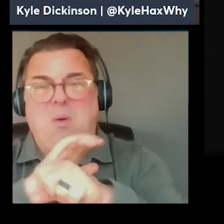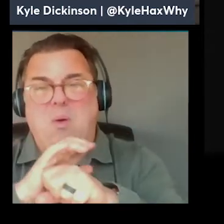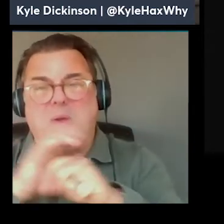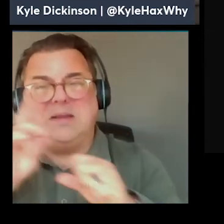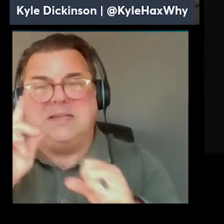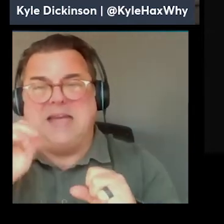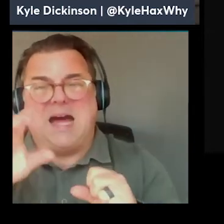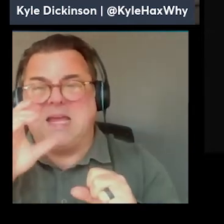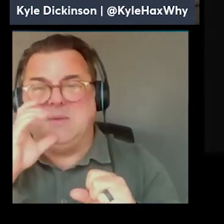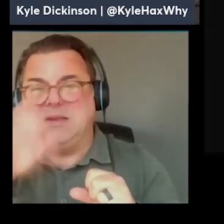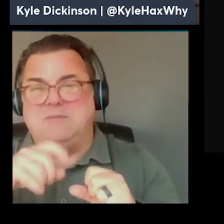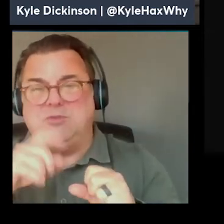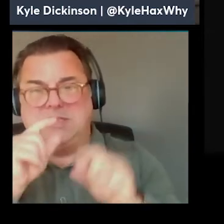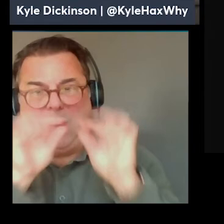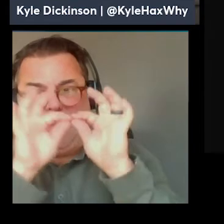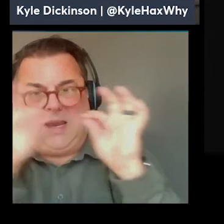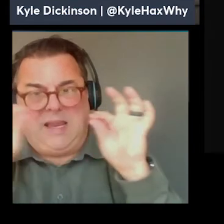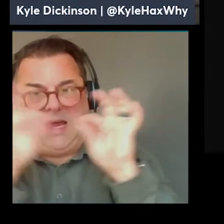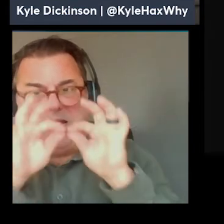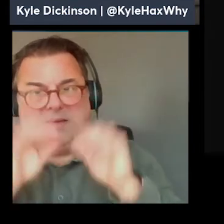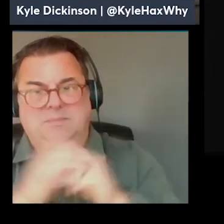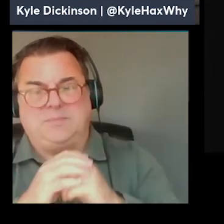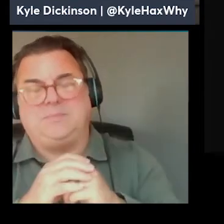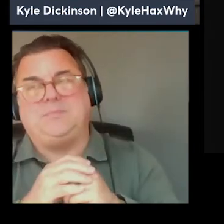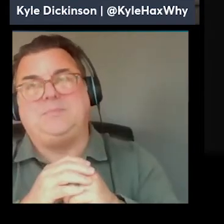example. Let's try to pull,